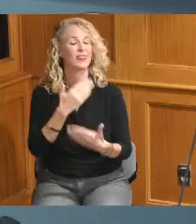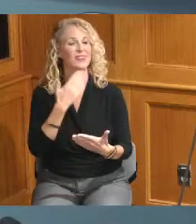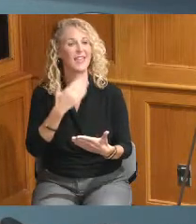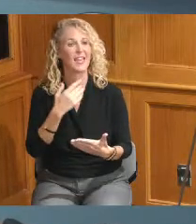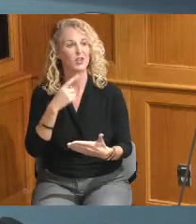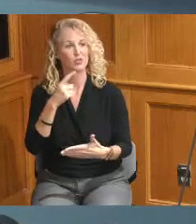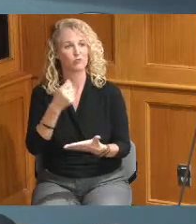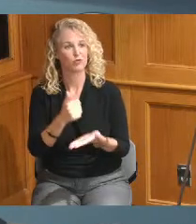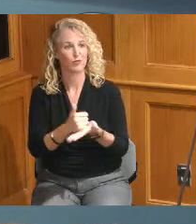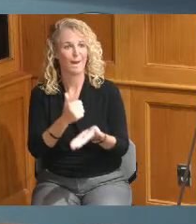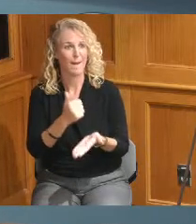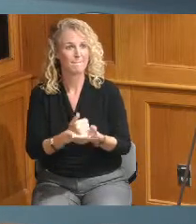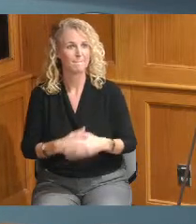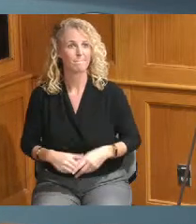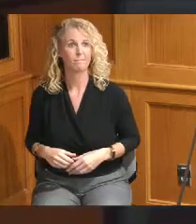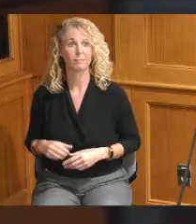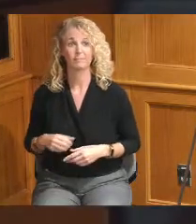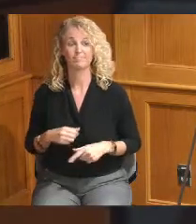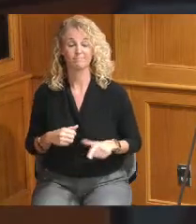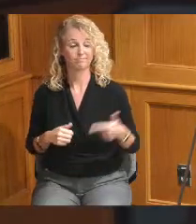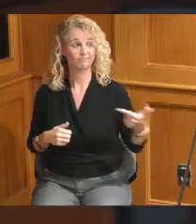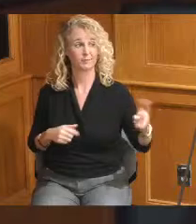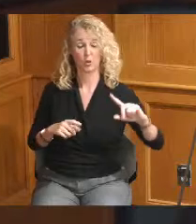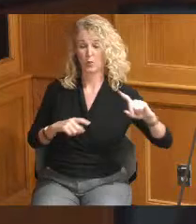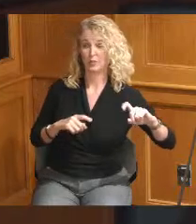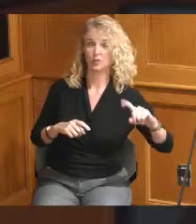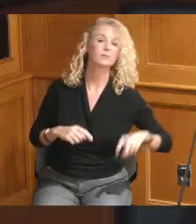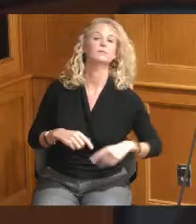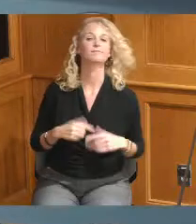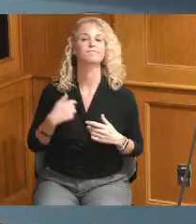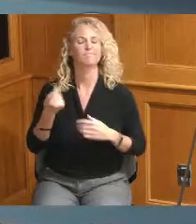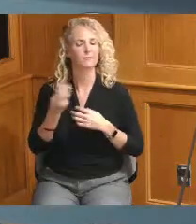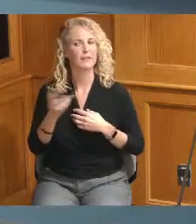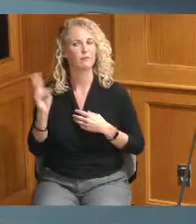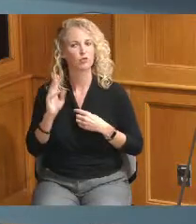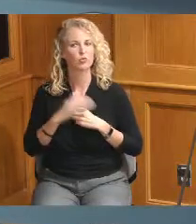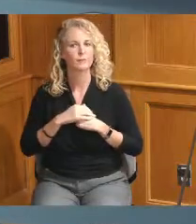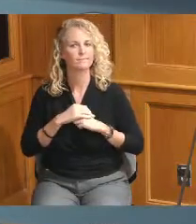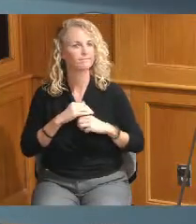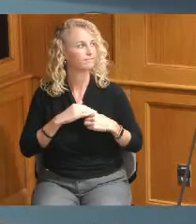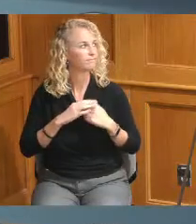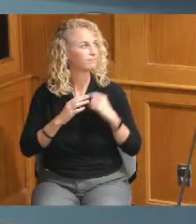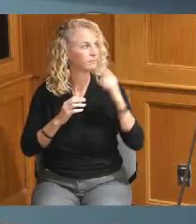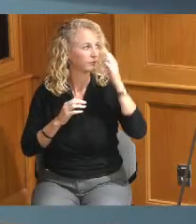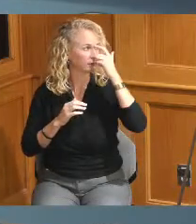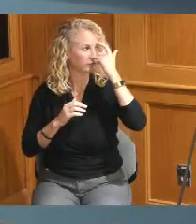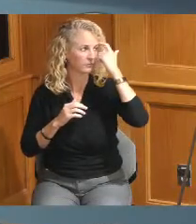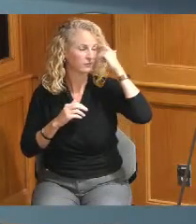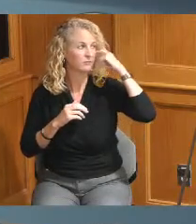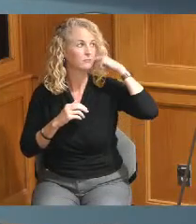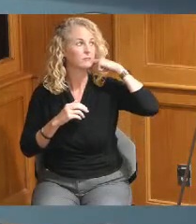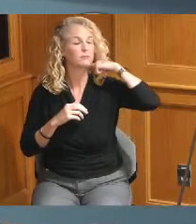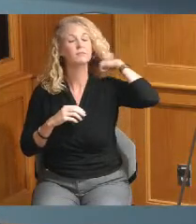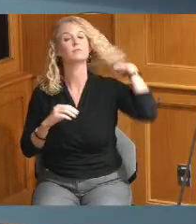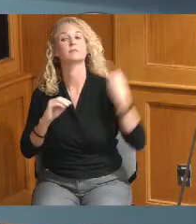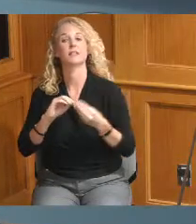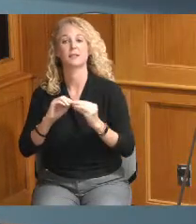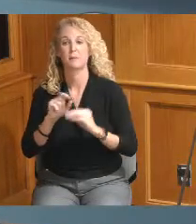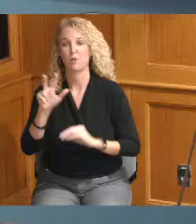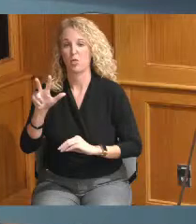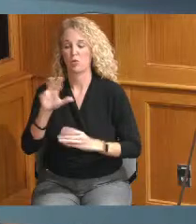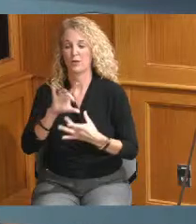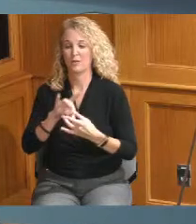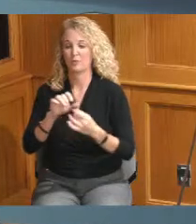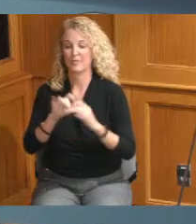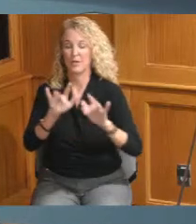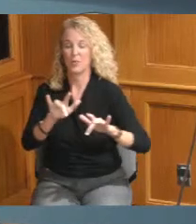getting us to this point. Commissioner Dumas, any questions or comments? A couple comments. Item 3 about Mercy Health.